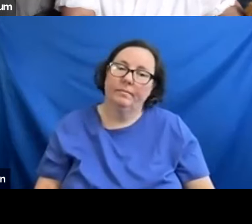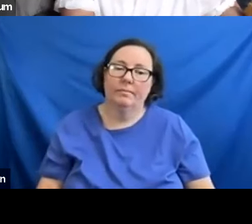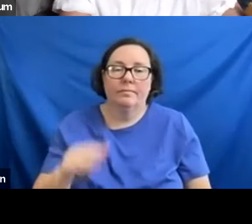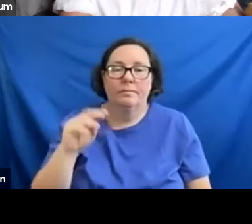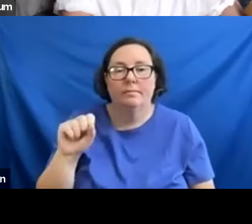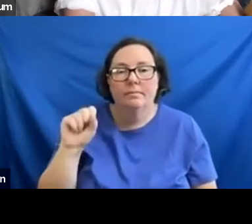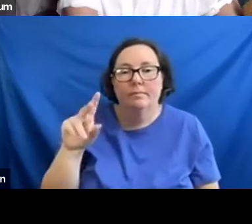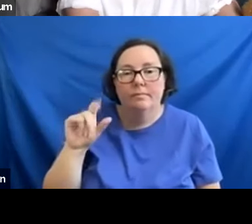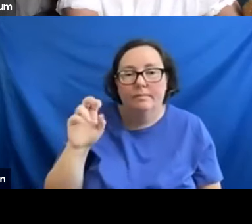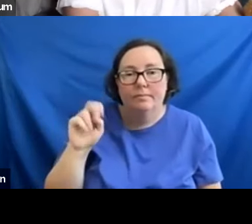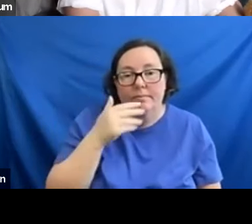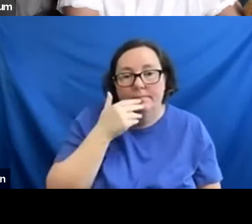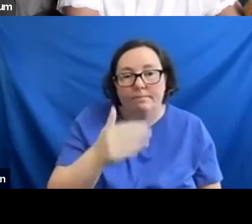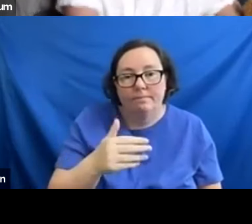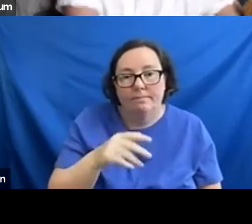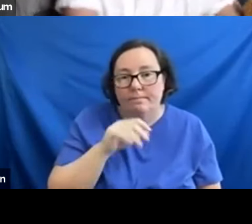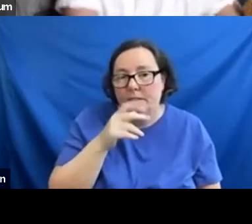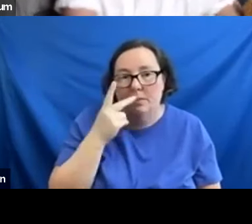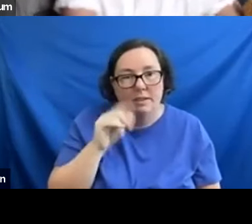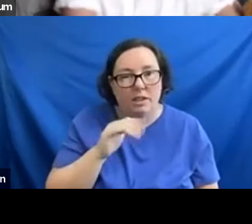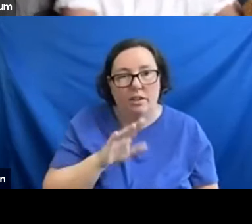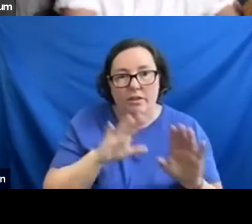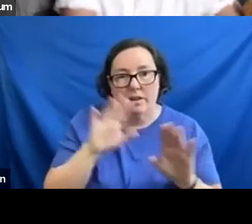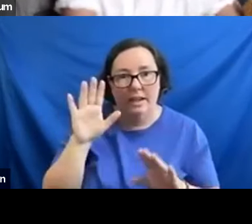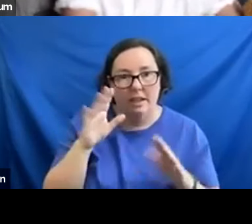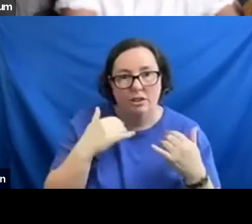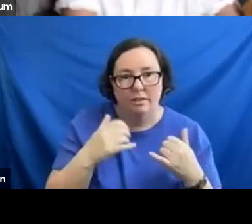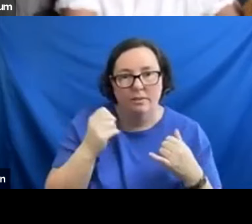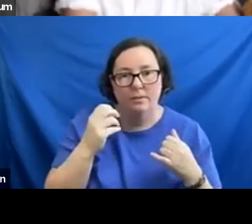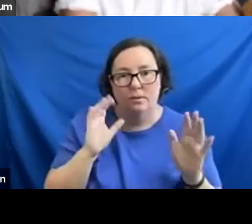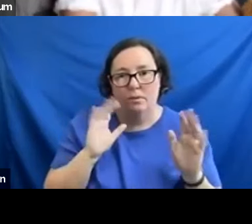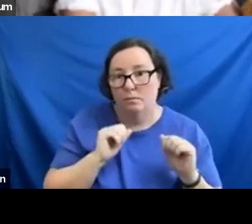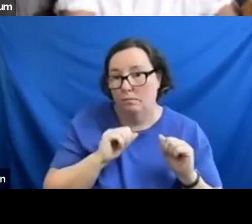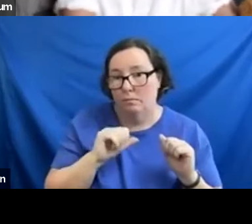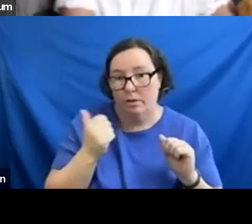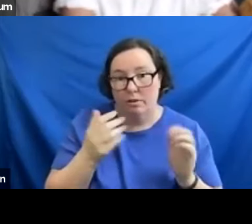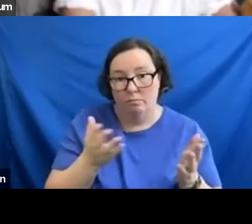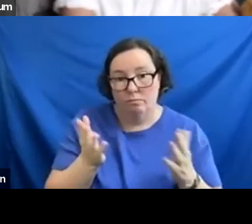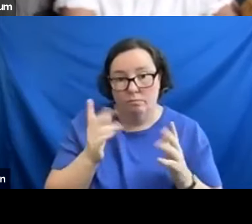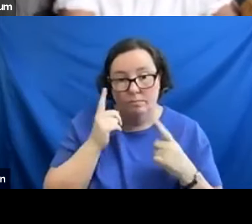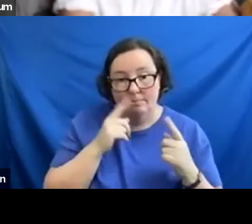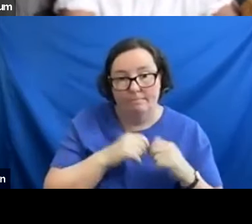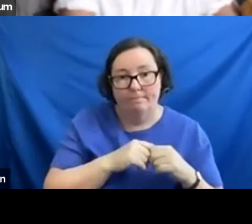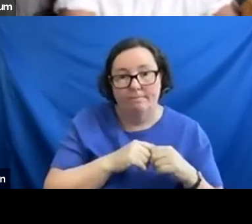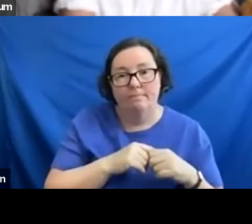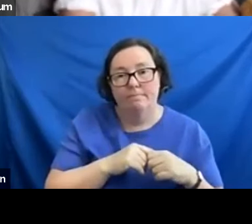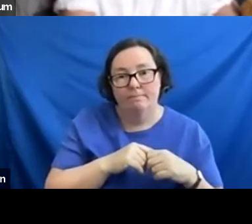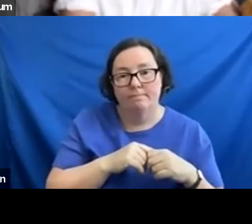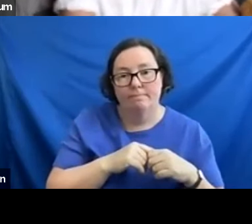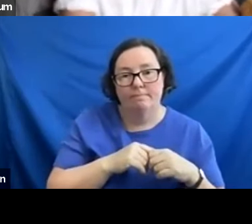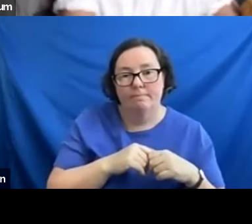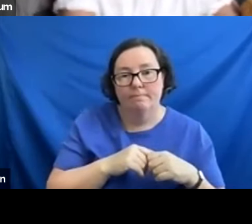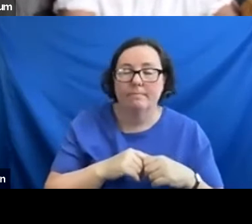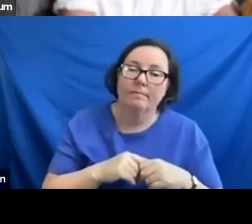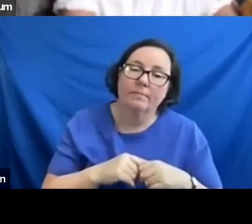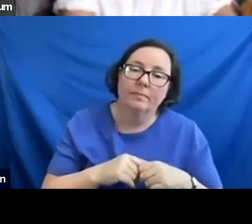Thank you. I don't see any other hands raised. Are there any other thoughts that people want to share